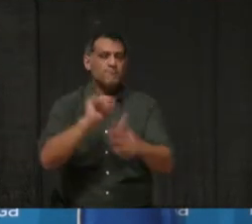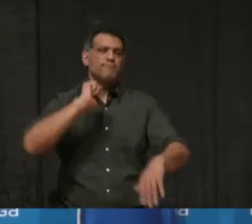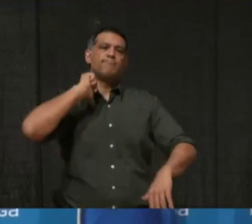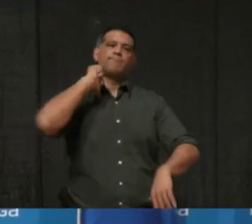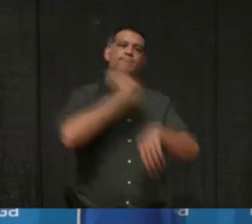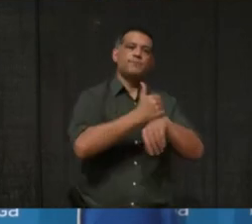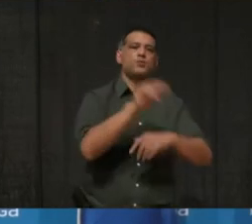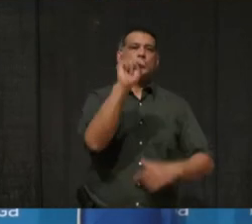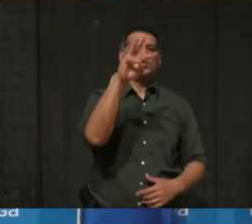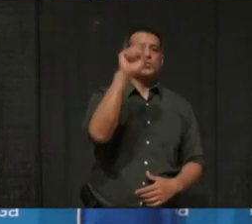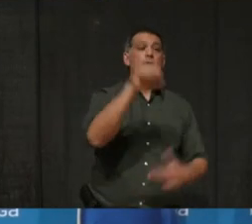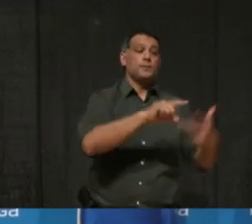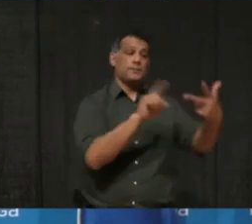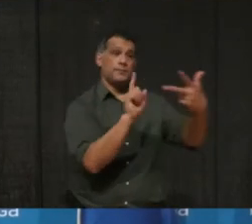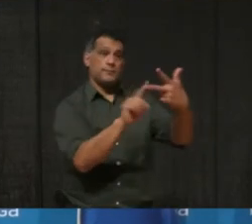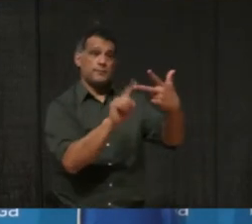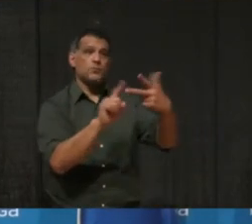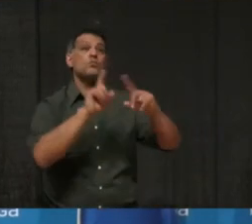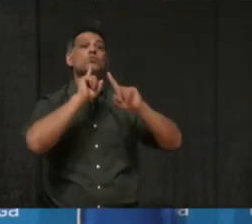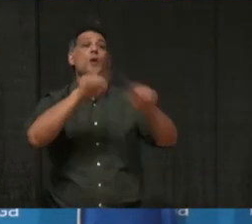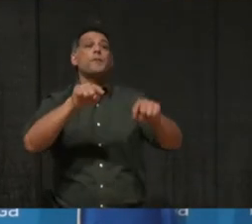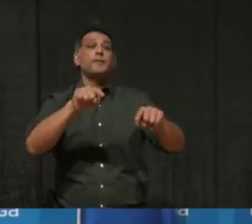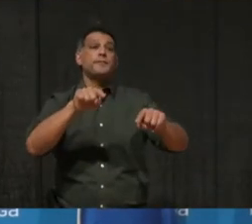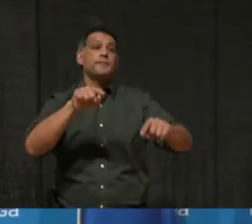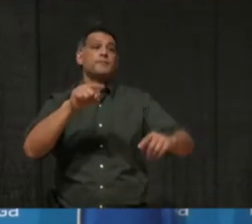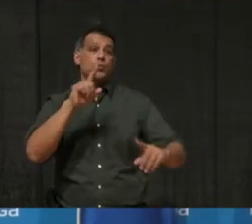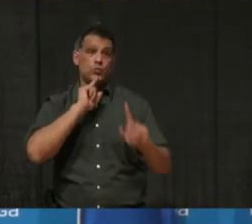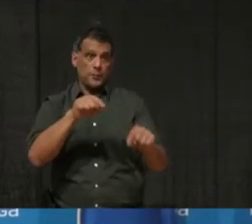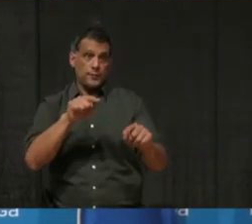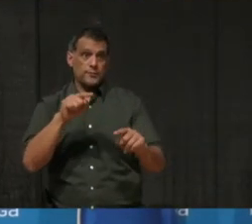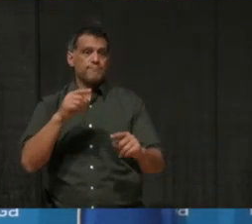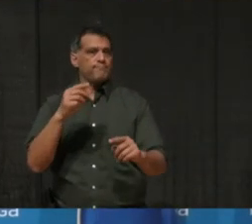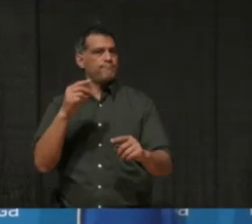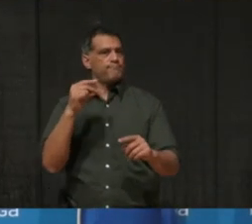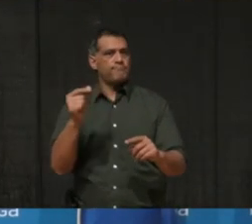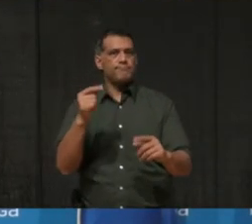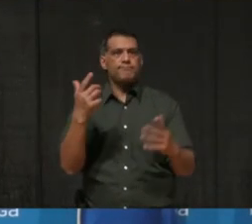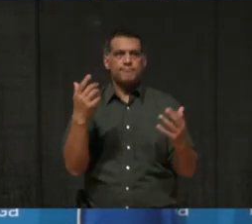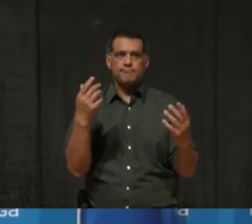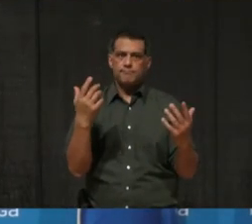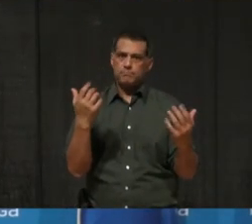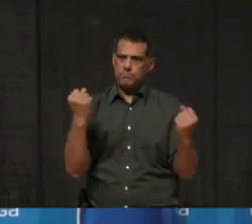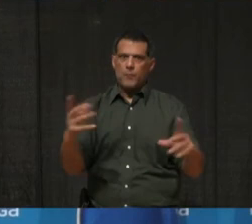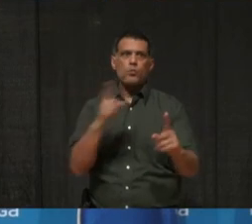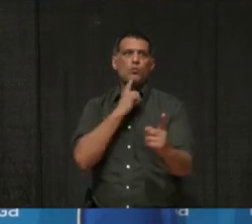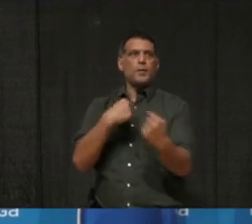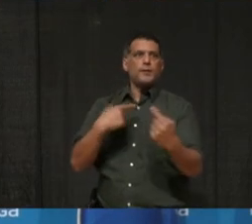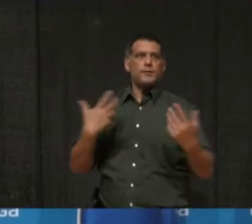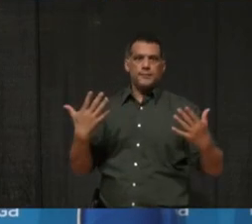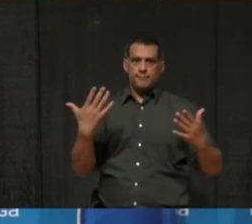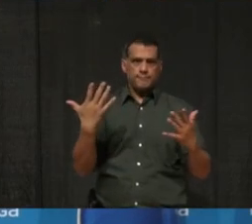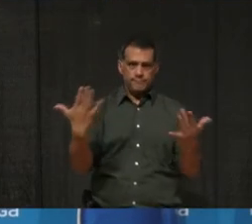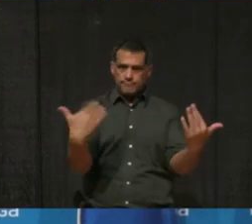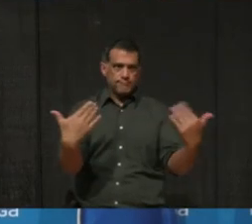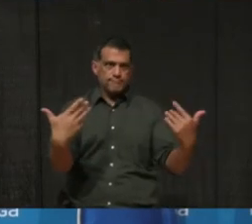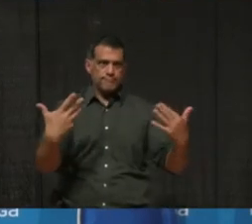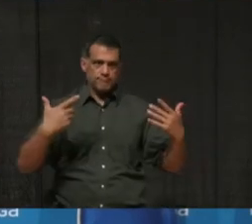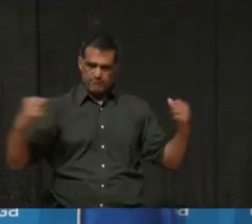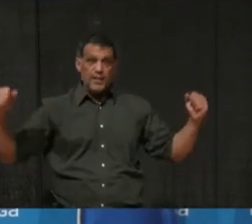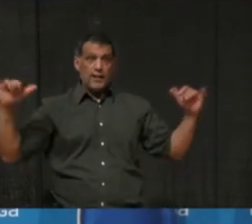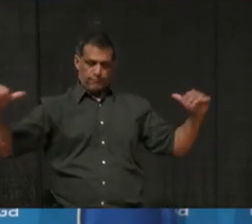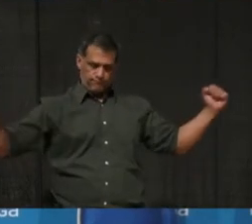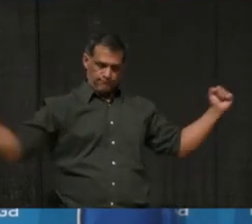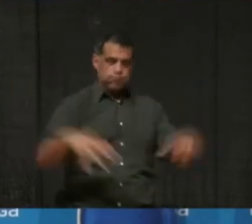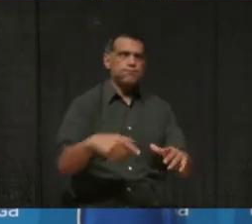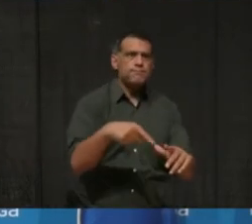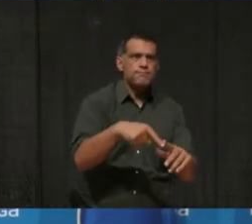our response. And a response obviously takes a lot of personnel and a lot of resources. And obviously today is my day